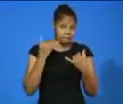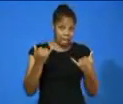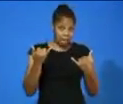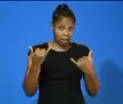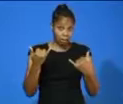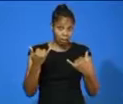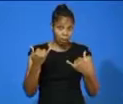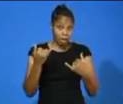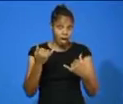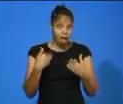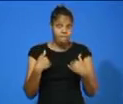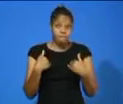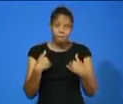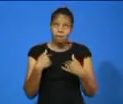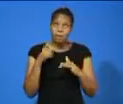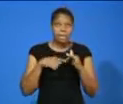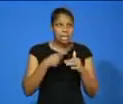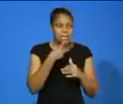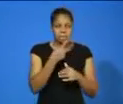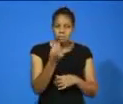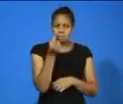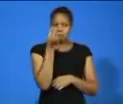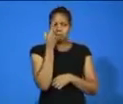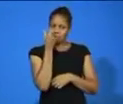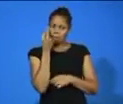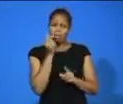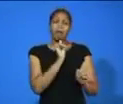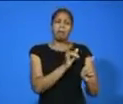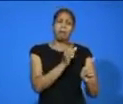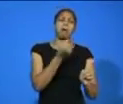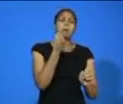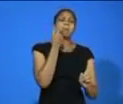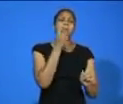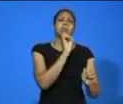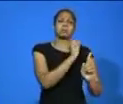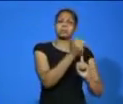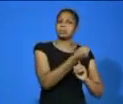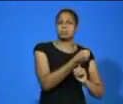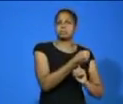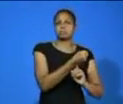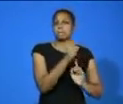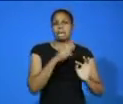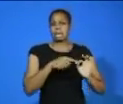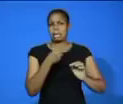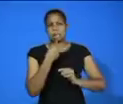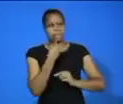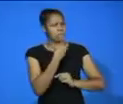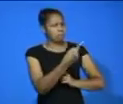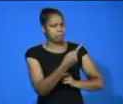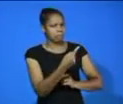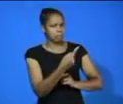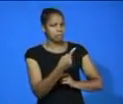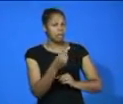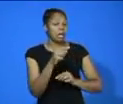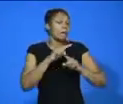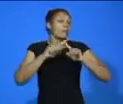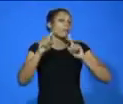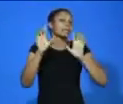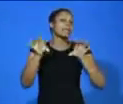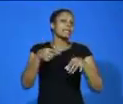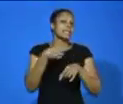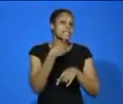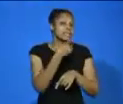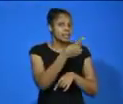while I can't say I understand, I can say you can trust the